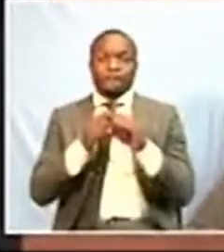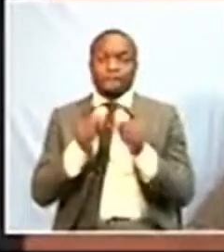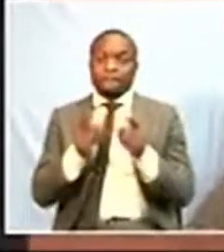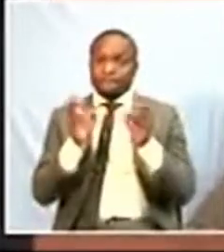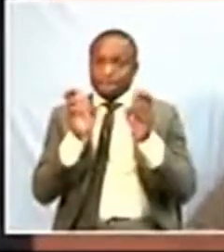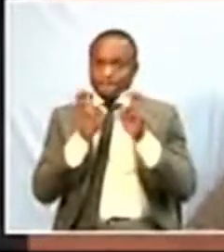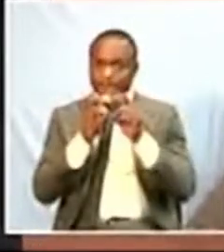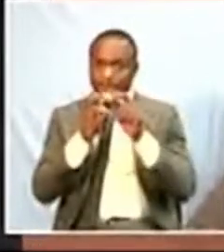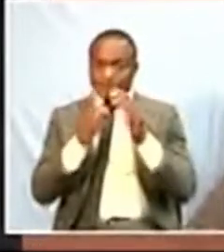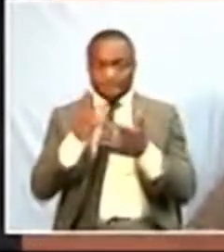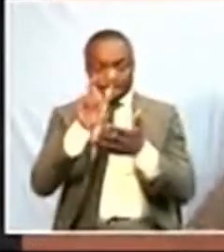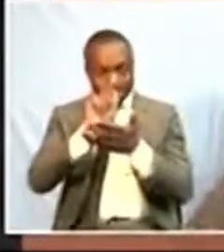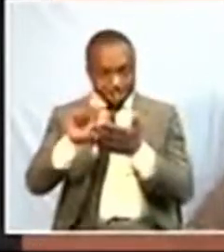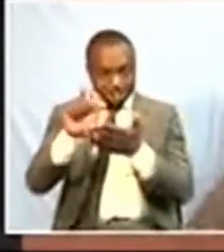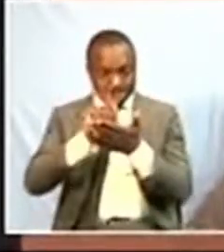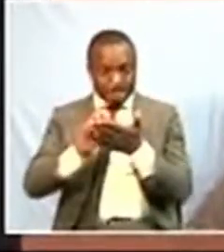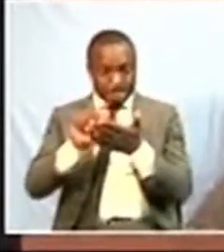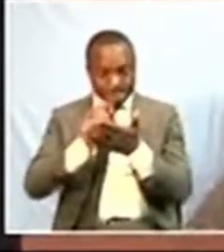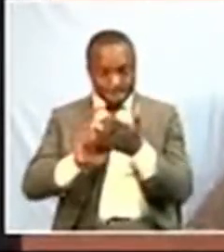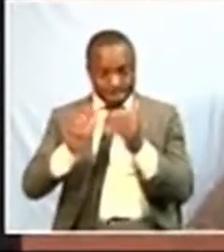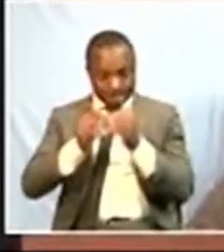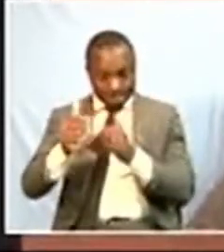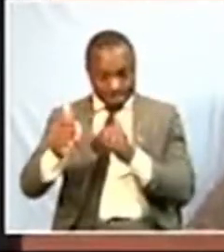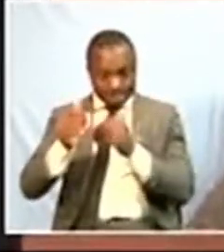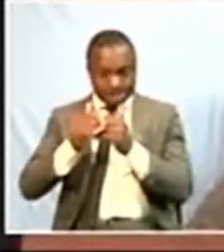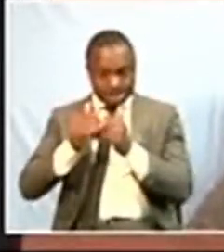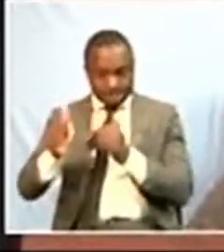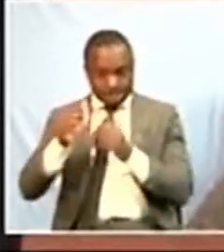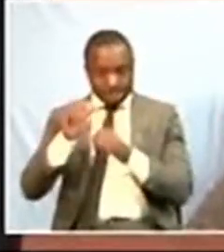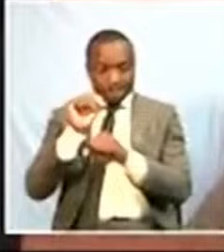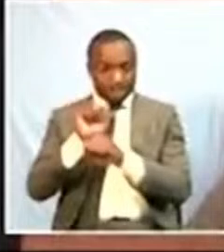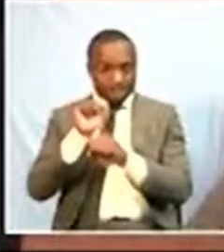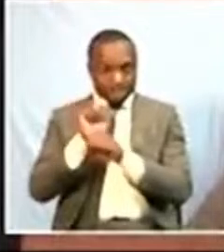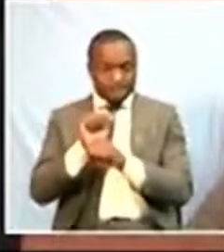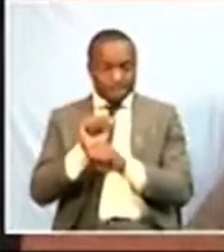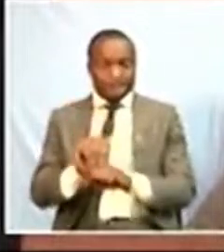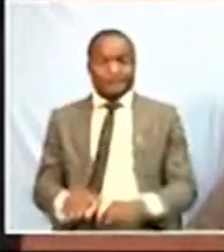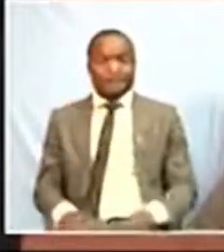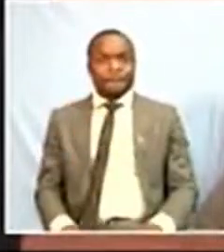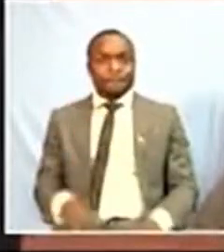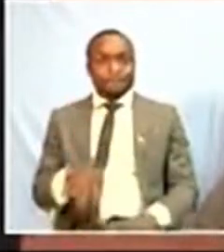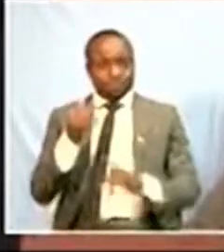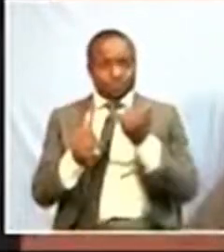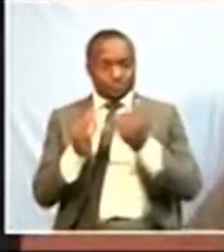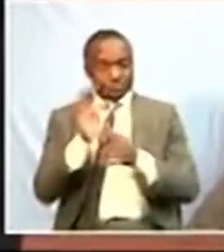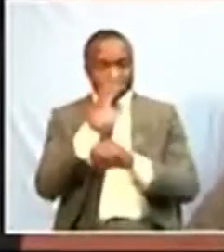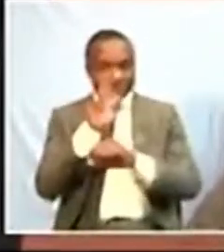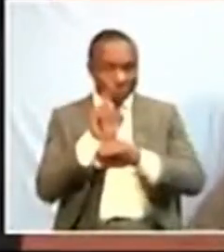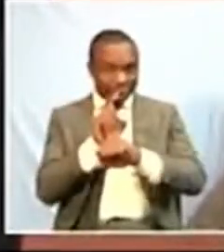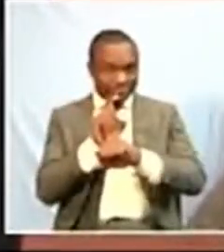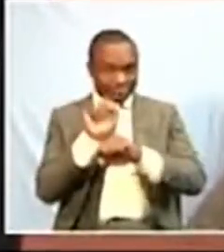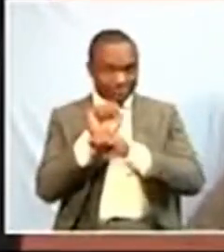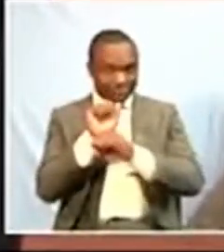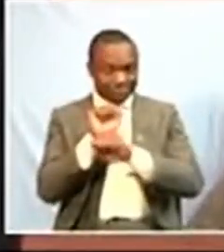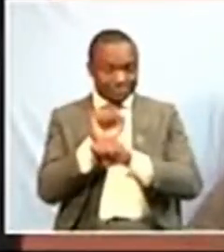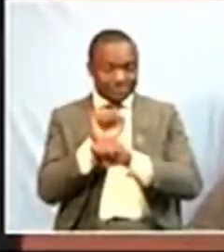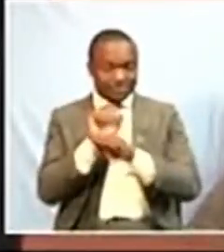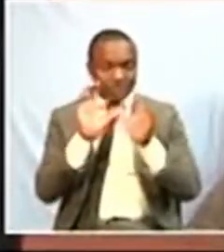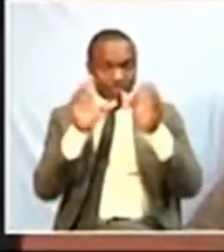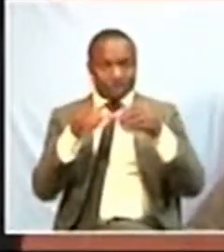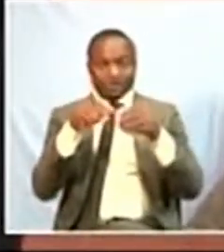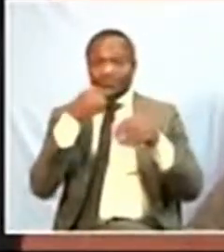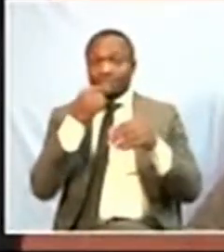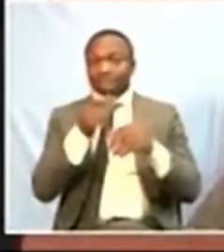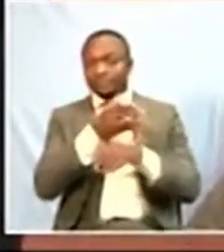had to write actually for extensions of work, of time to finish off his work. Even the council confirmed that they